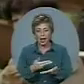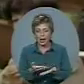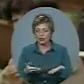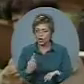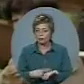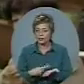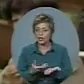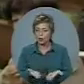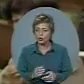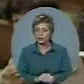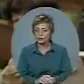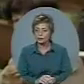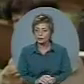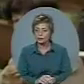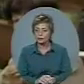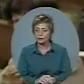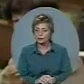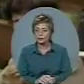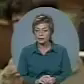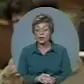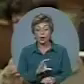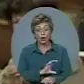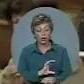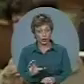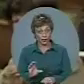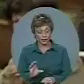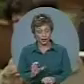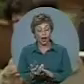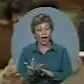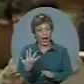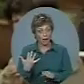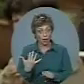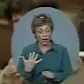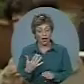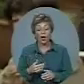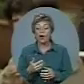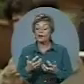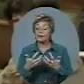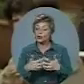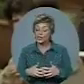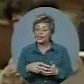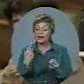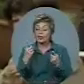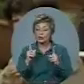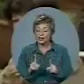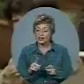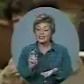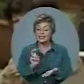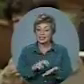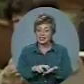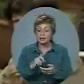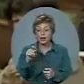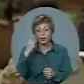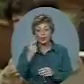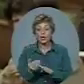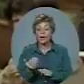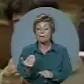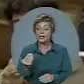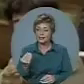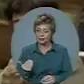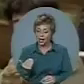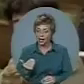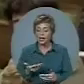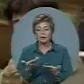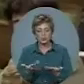knows at the time, operating under an agreement signed by the previous government. We've since entered into a new arrangement with the independent